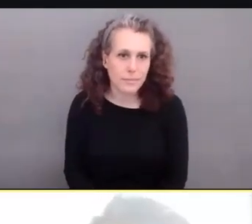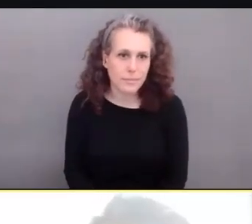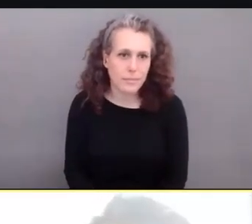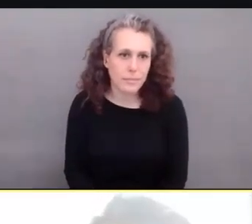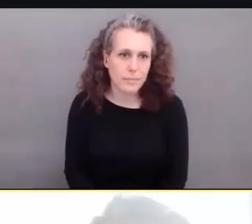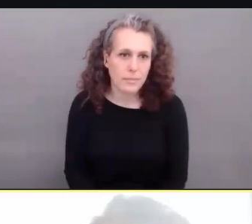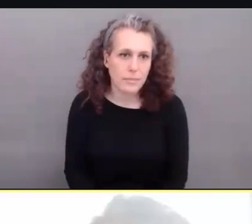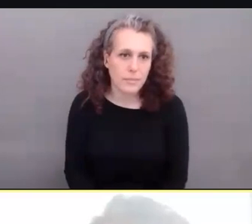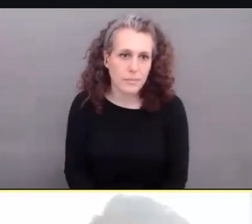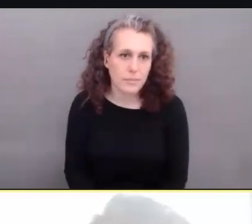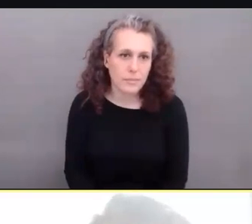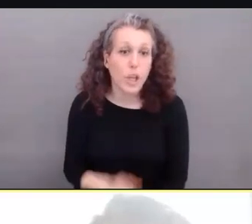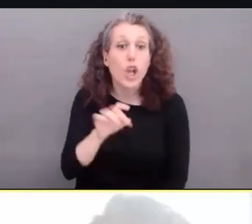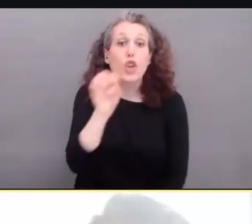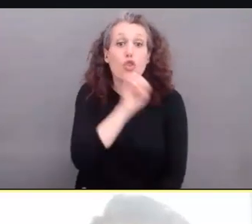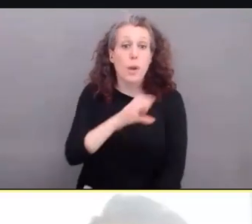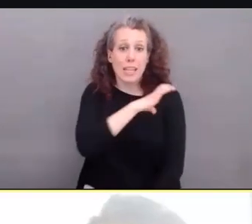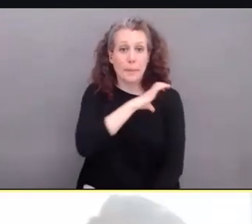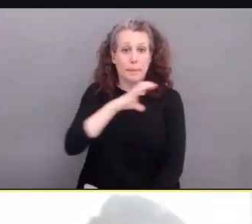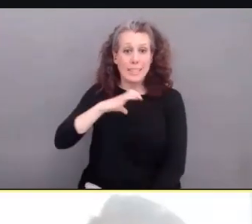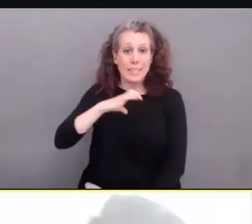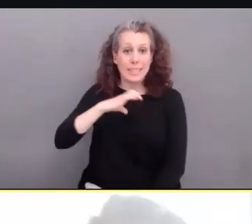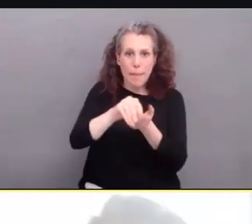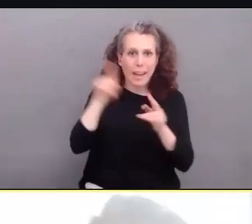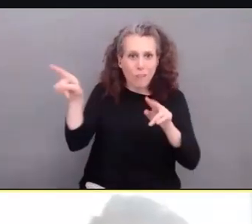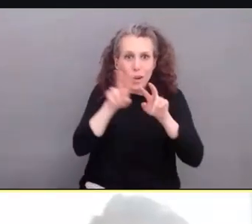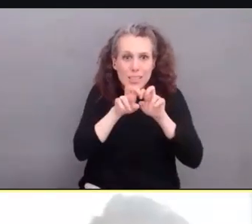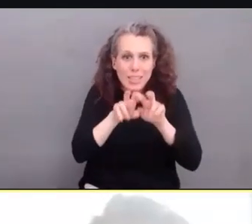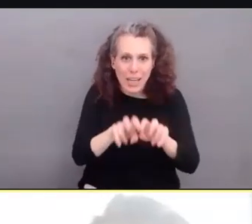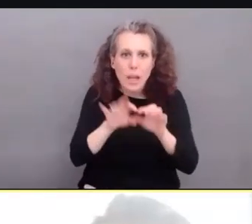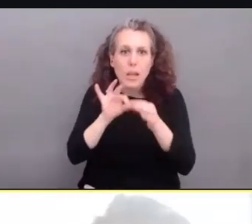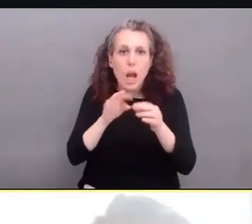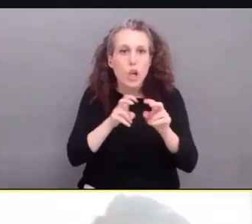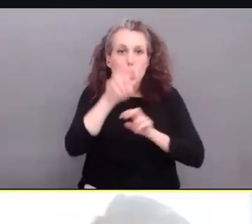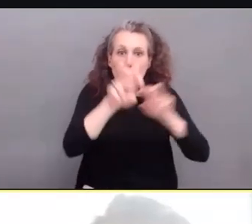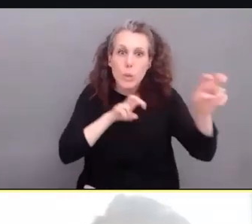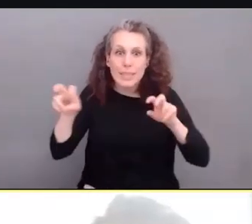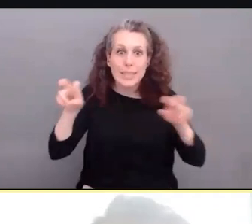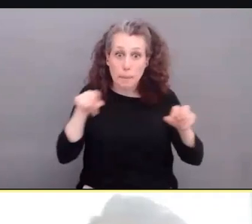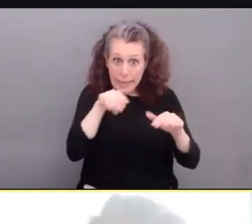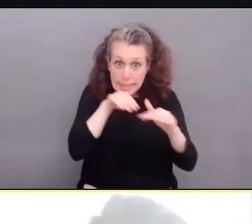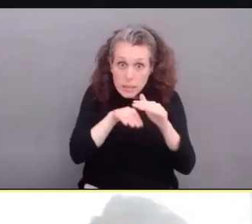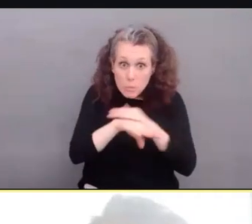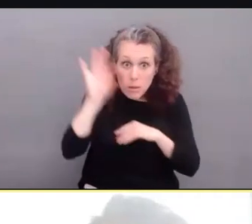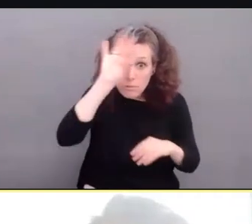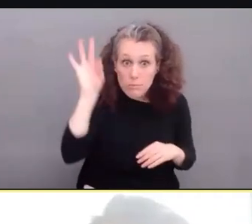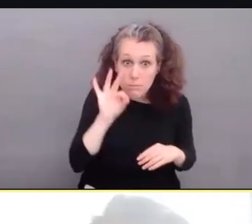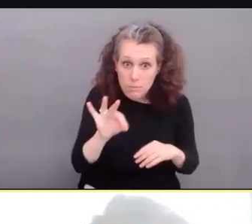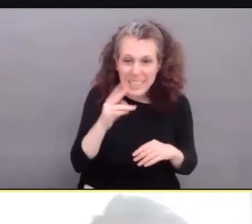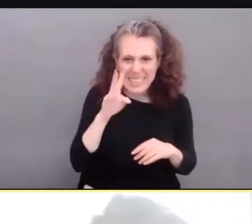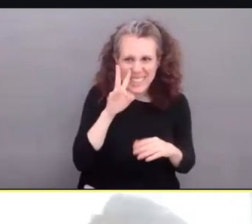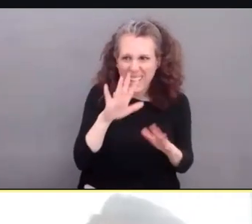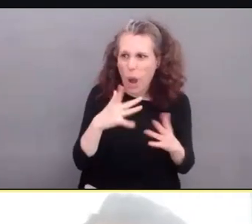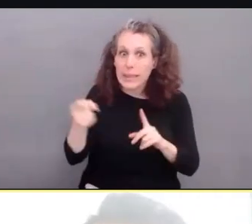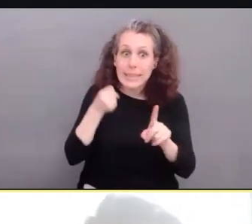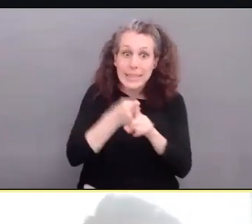was commissioned by the European Commission on the accessible tourism and its impact on the economy,